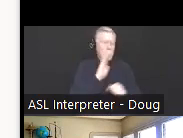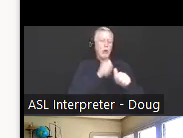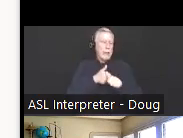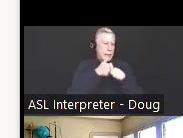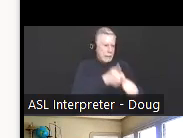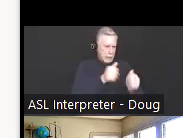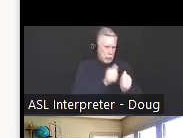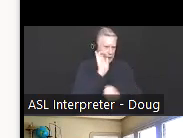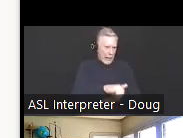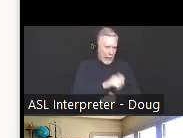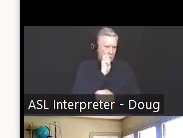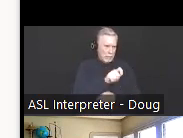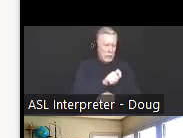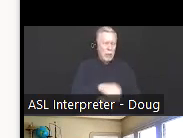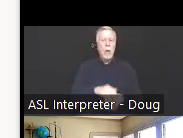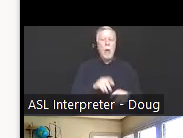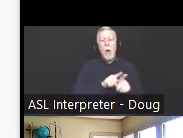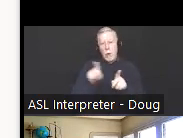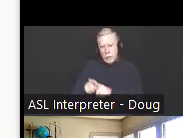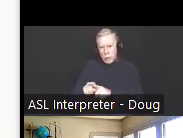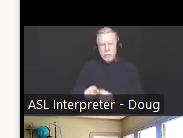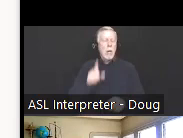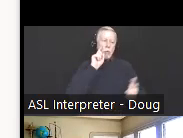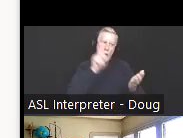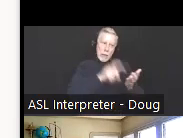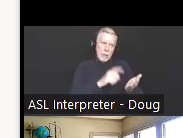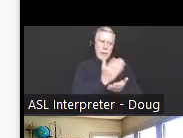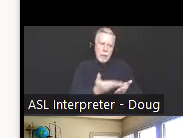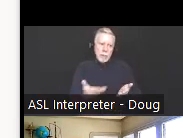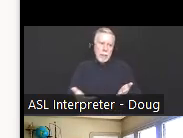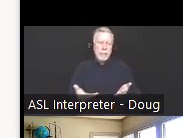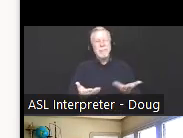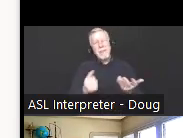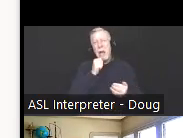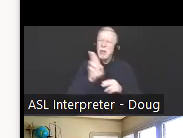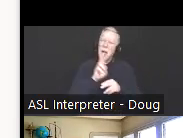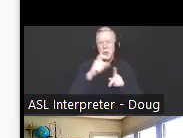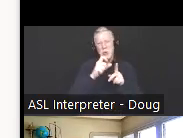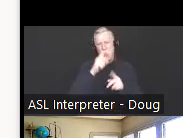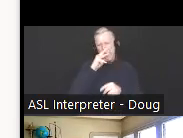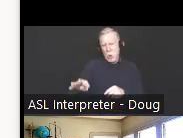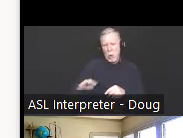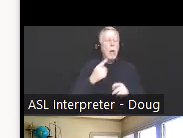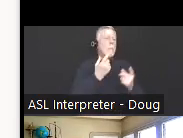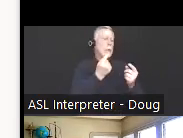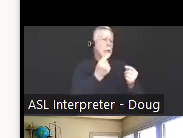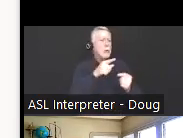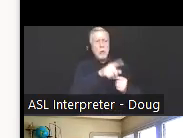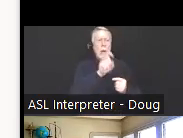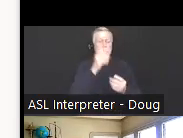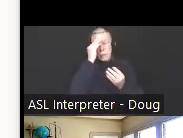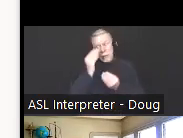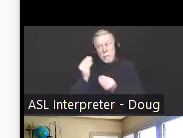Also recognize some things may be just, I wouldn't use ignore, but you're just going to inform the